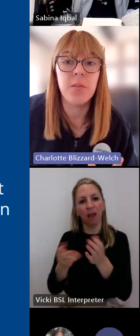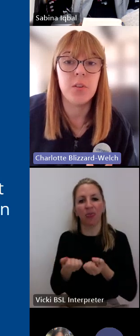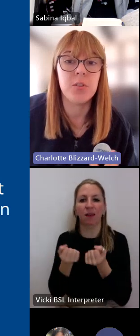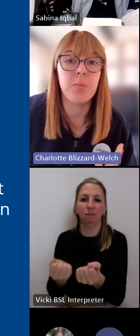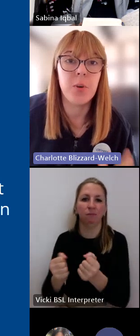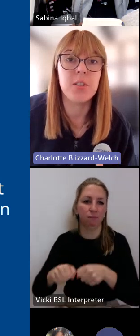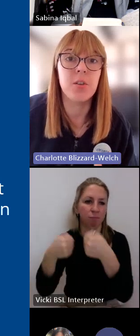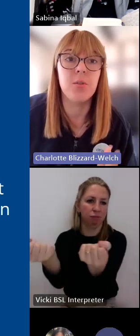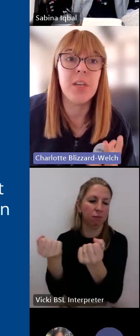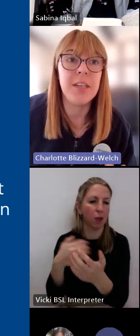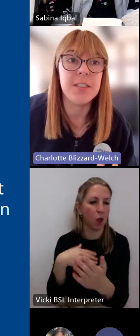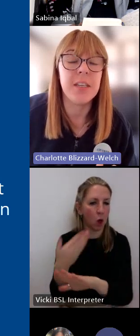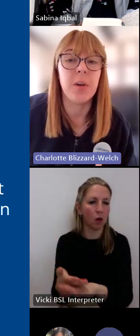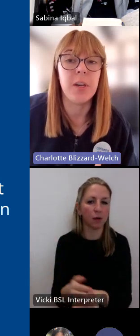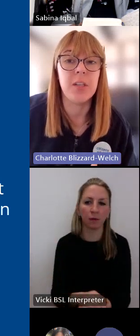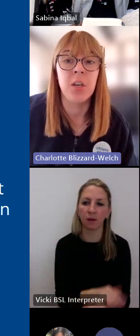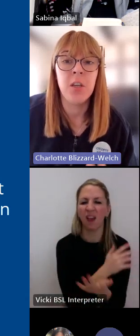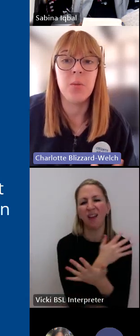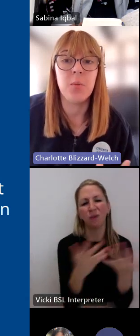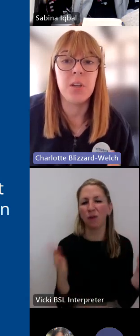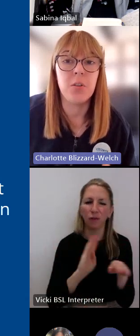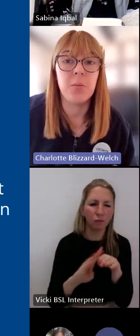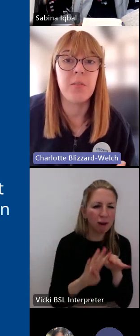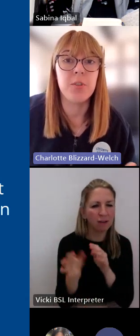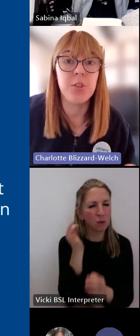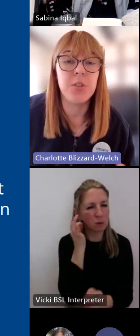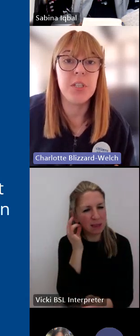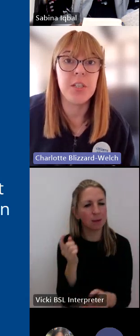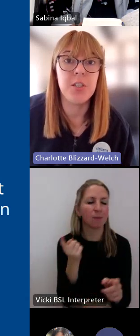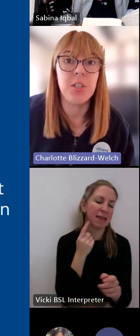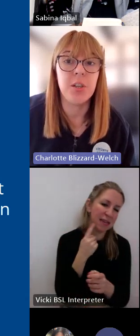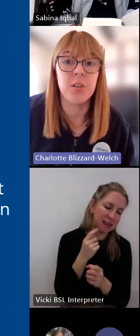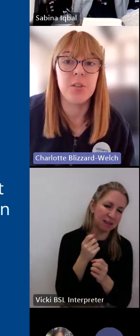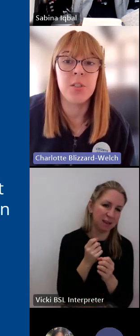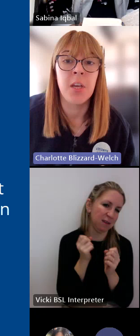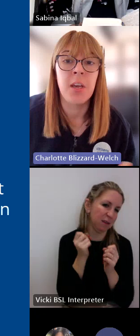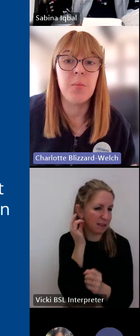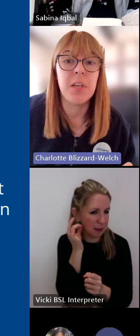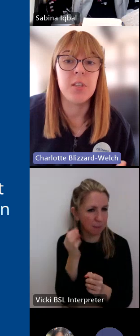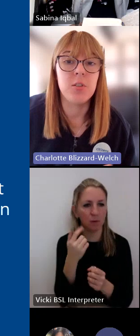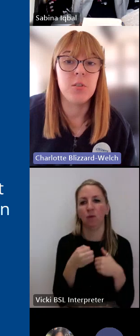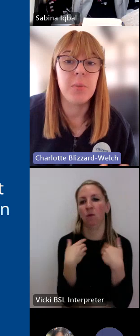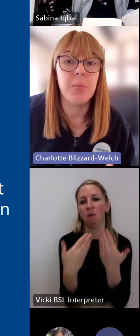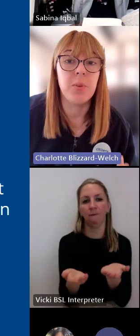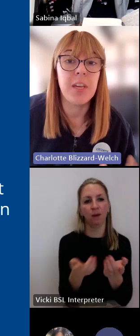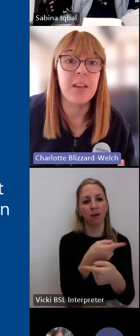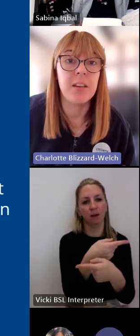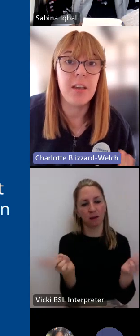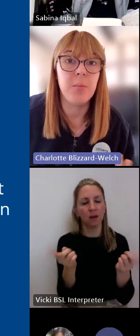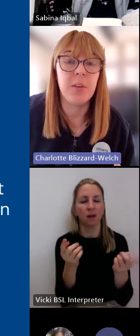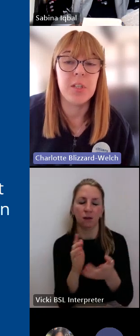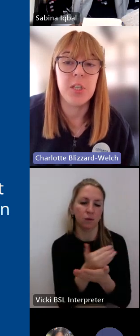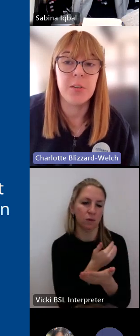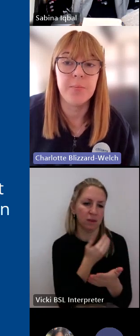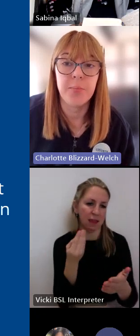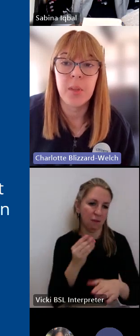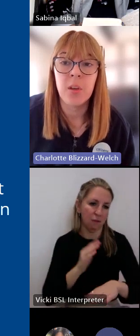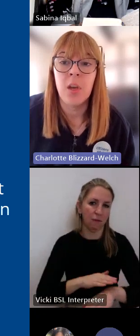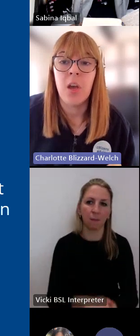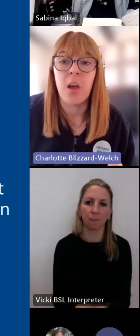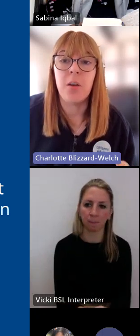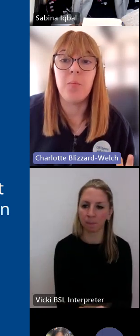lots of practical, easy ways that we can go about reducing energy costs and making sure that people can keep their energy